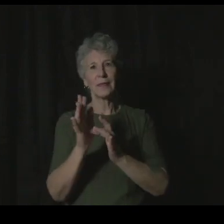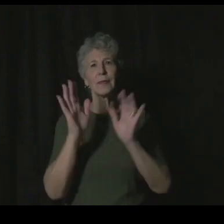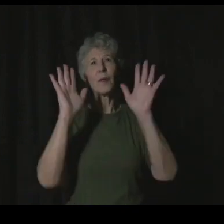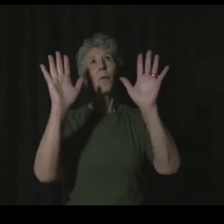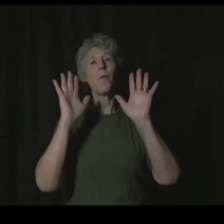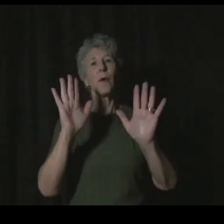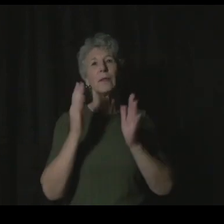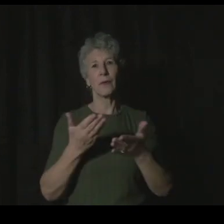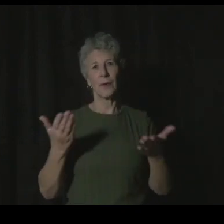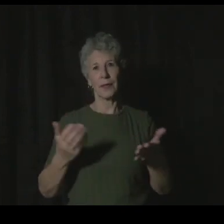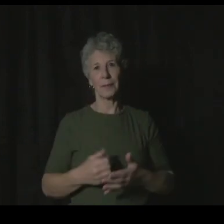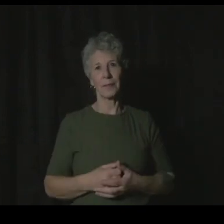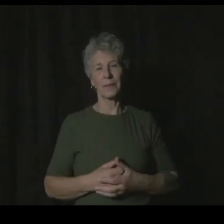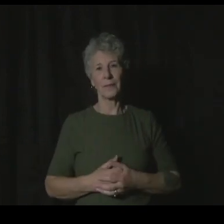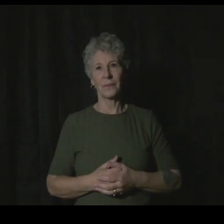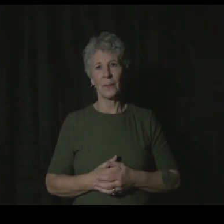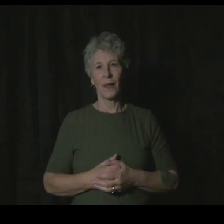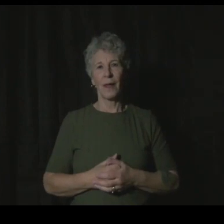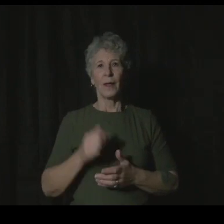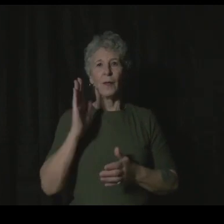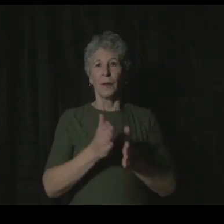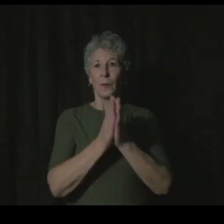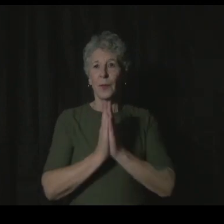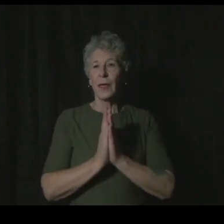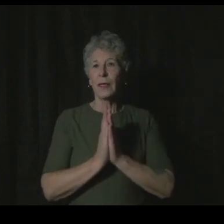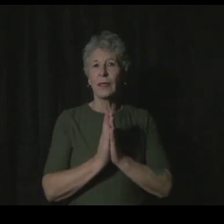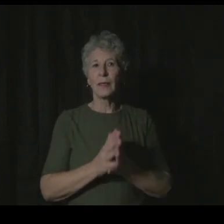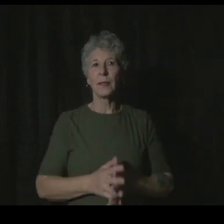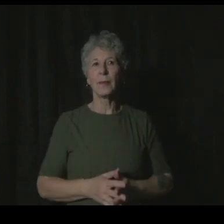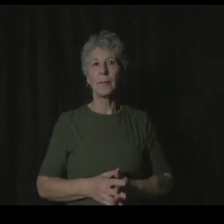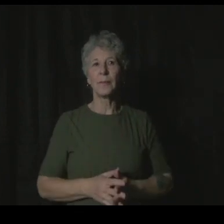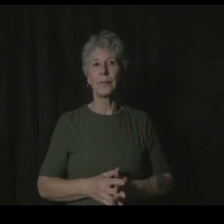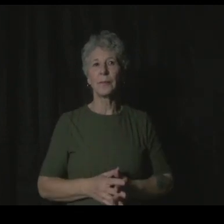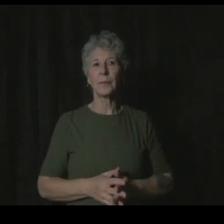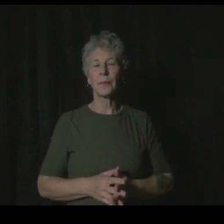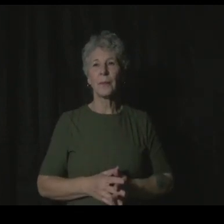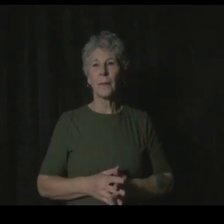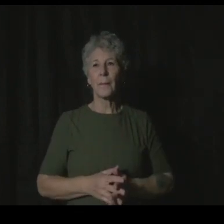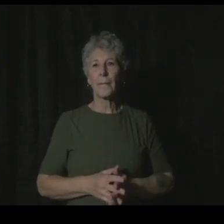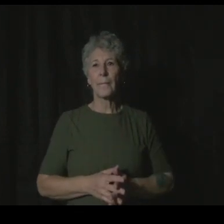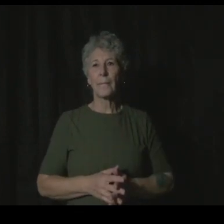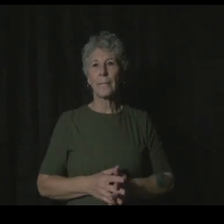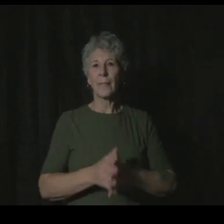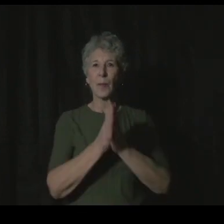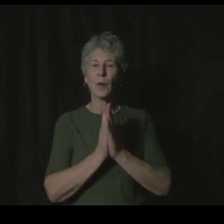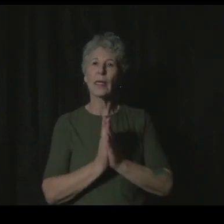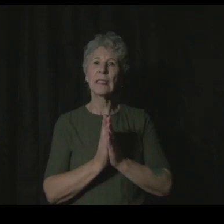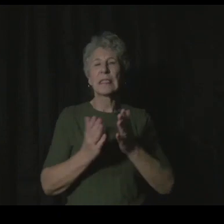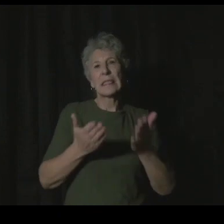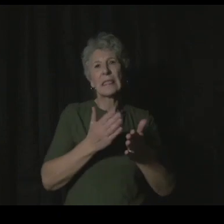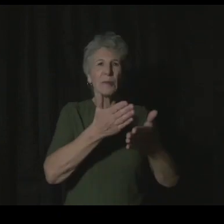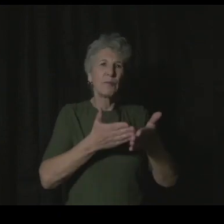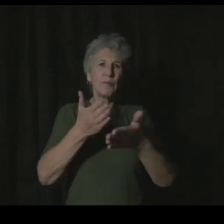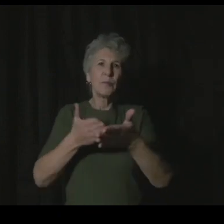thing. We're going to pray, and I'm going to pray in kind of segments,